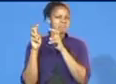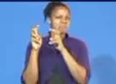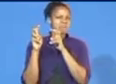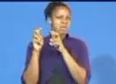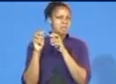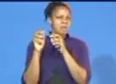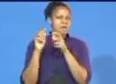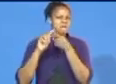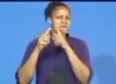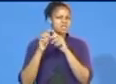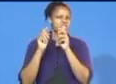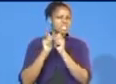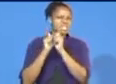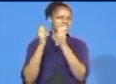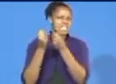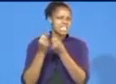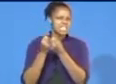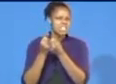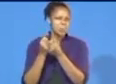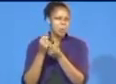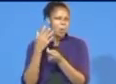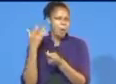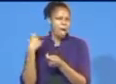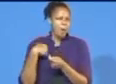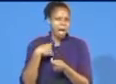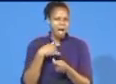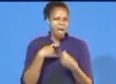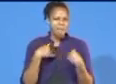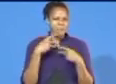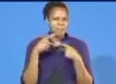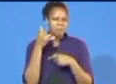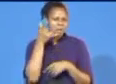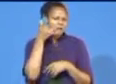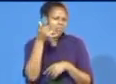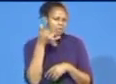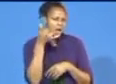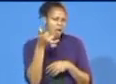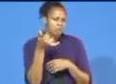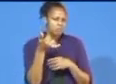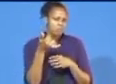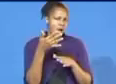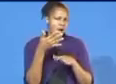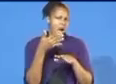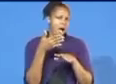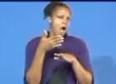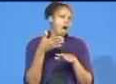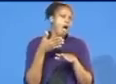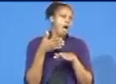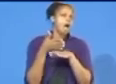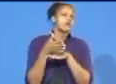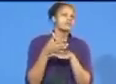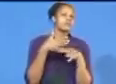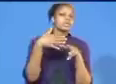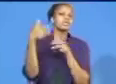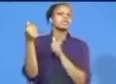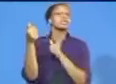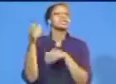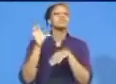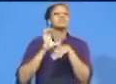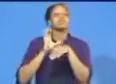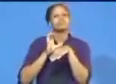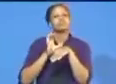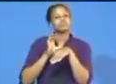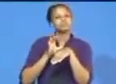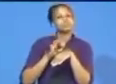why we have some folk to call you up after you've drifted from church? Because God